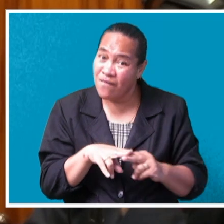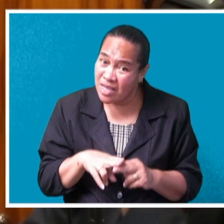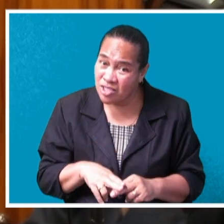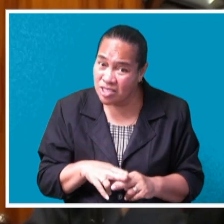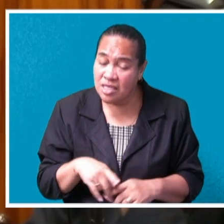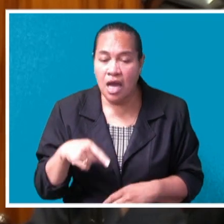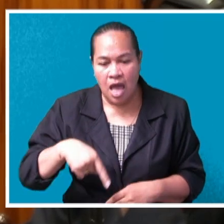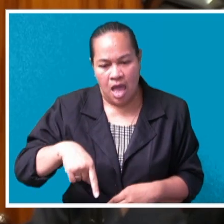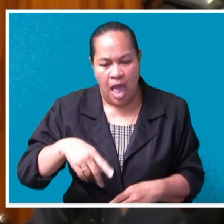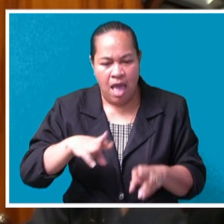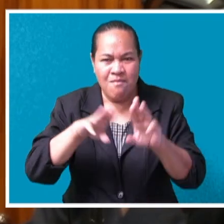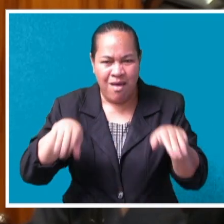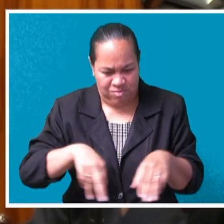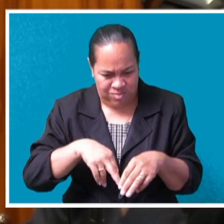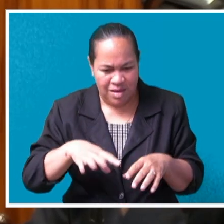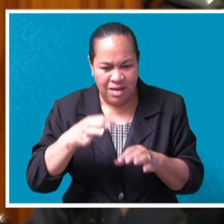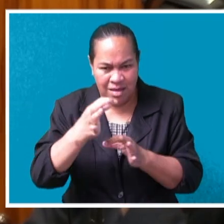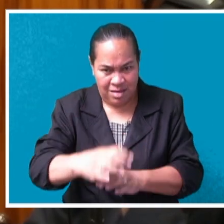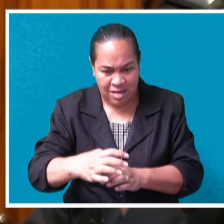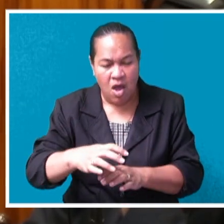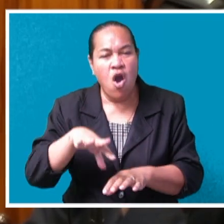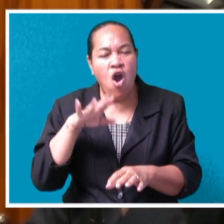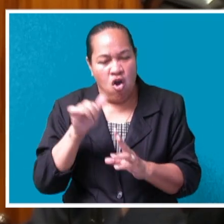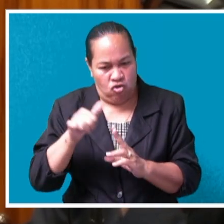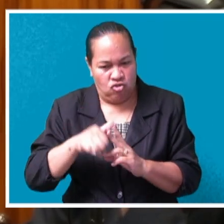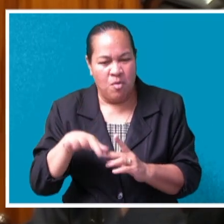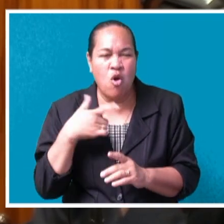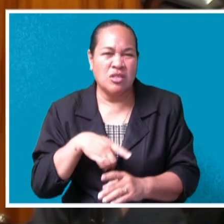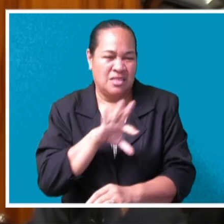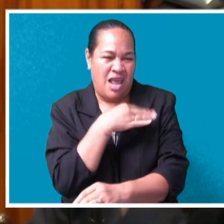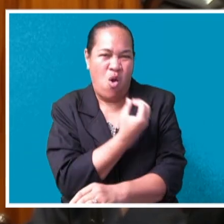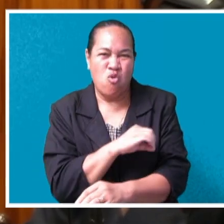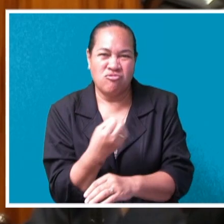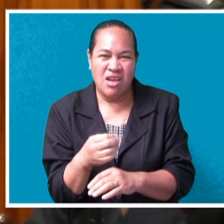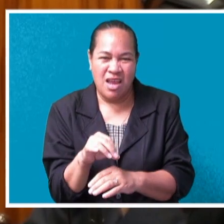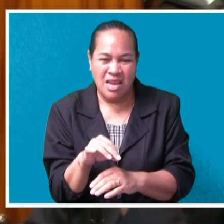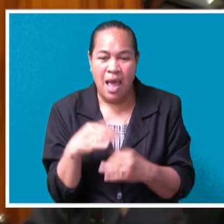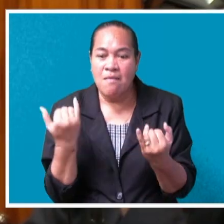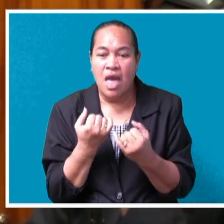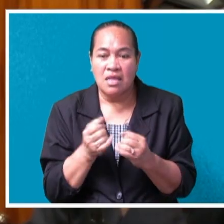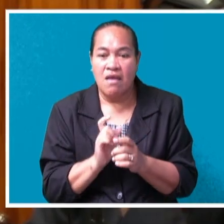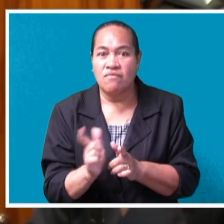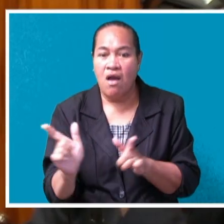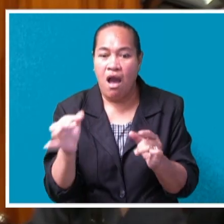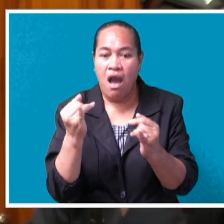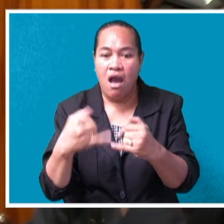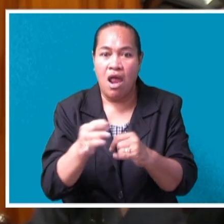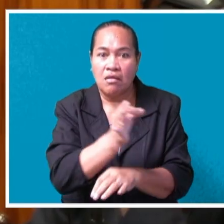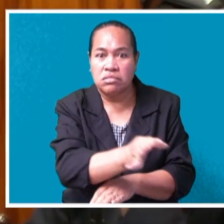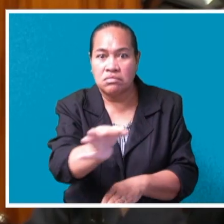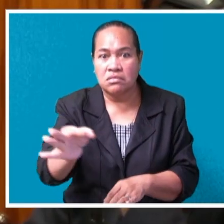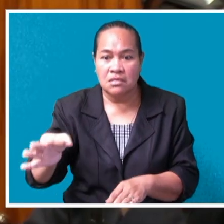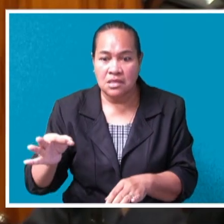security responsibilities. Fiji is an ocean nation with a vast maritime domain. Our exclusive